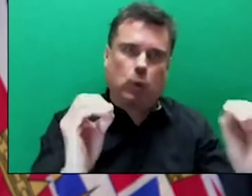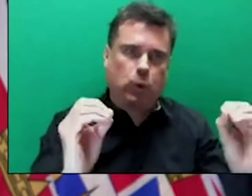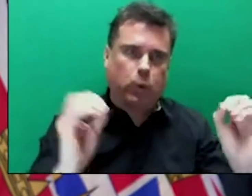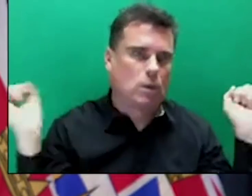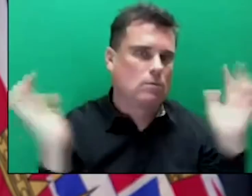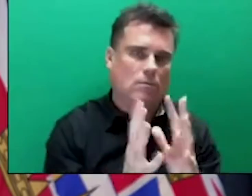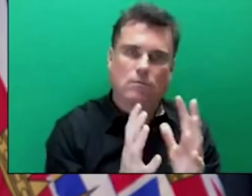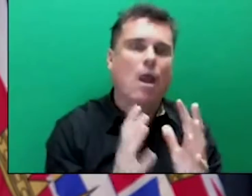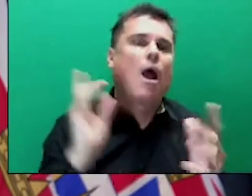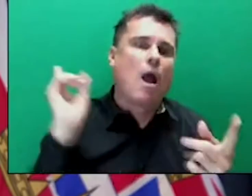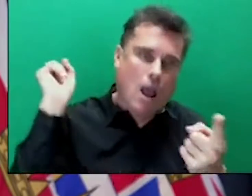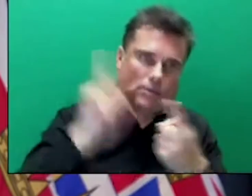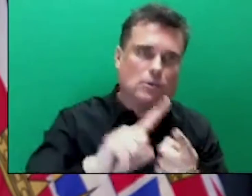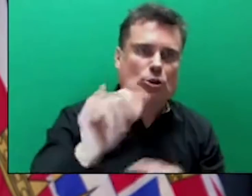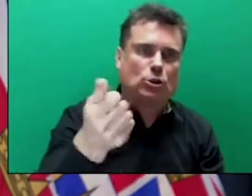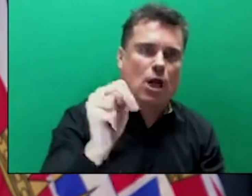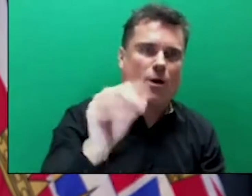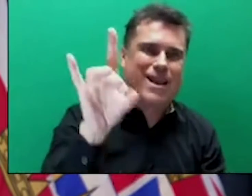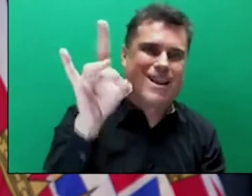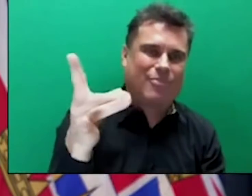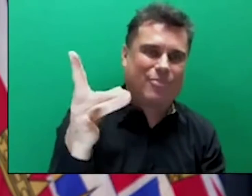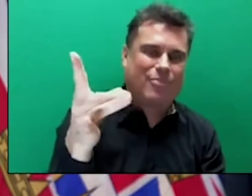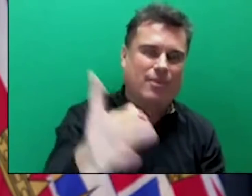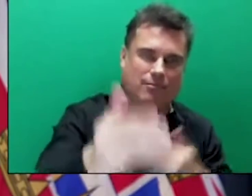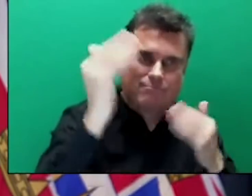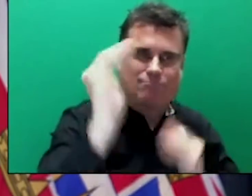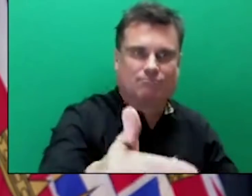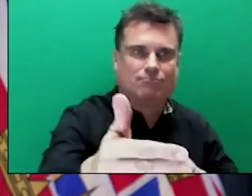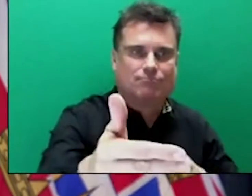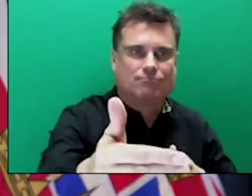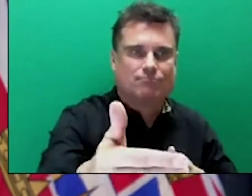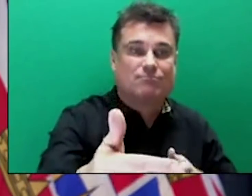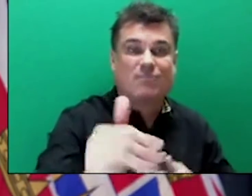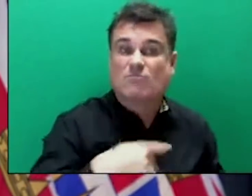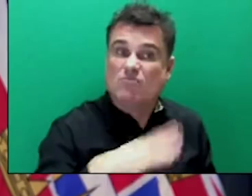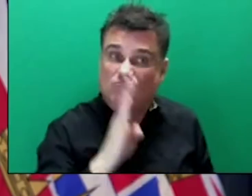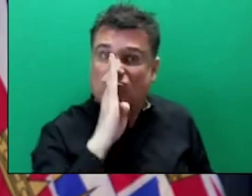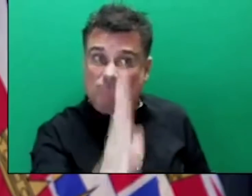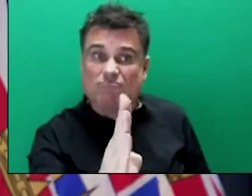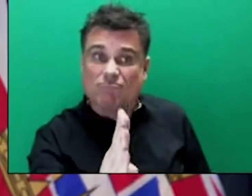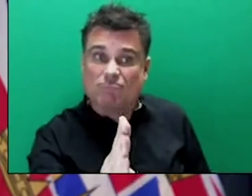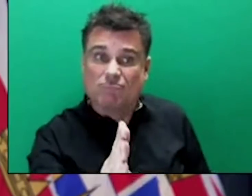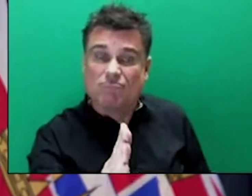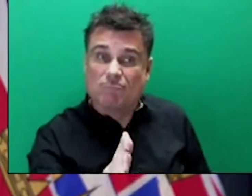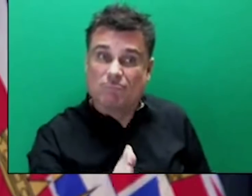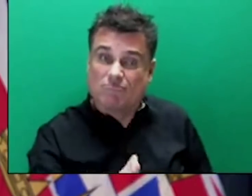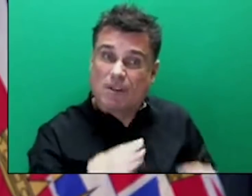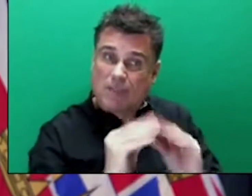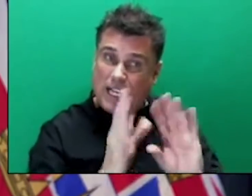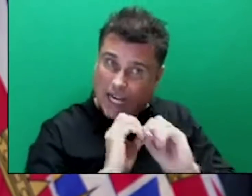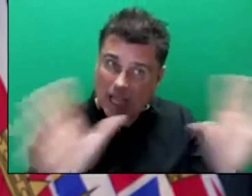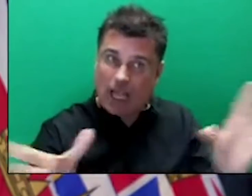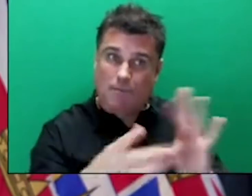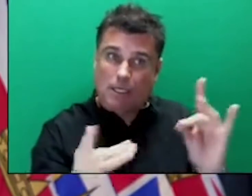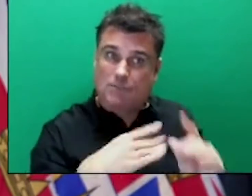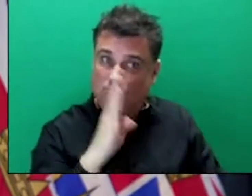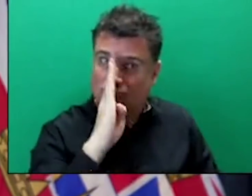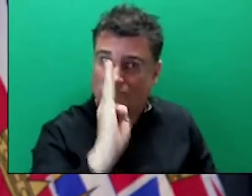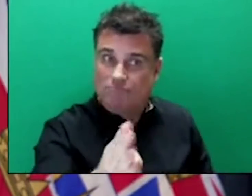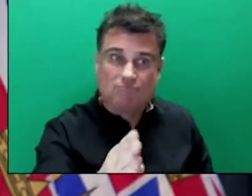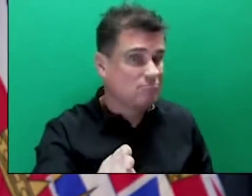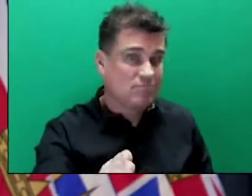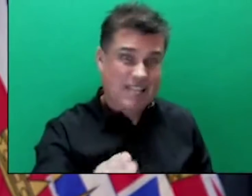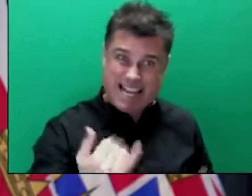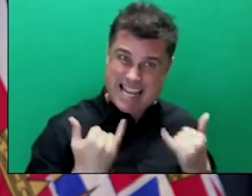is not the time to plan large family gatherings, whether it's for Christmas or New Year's or other holidays